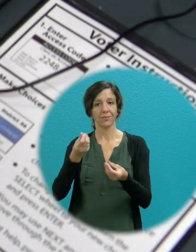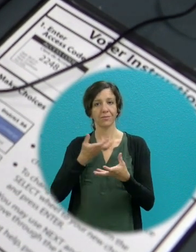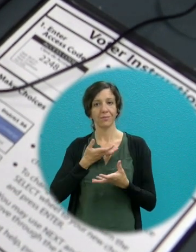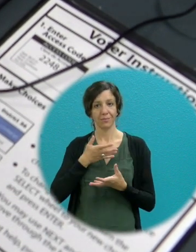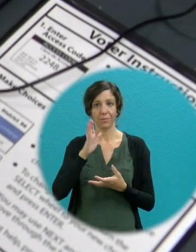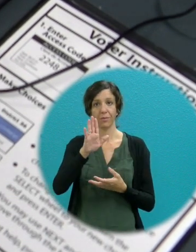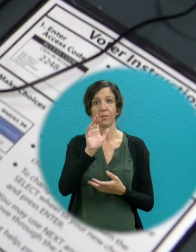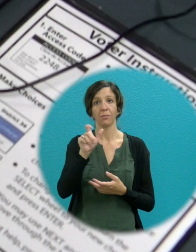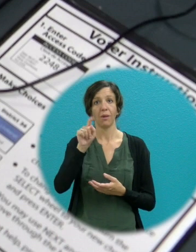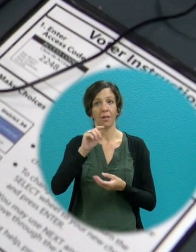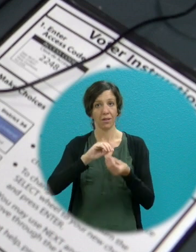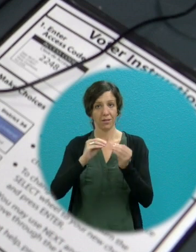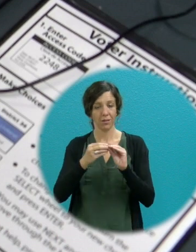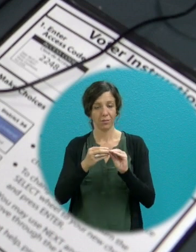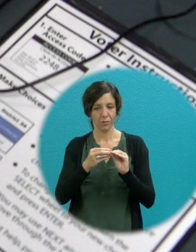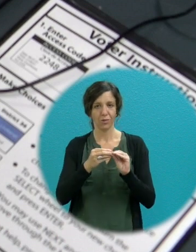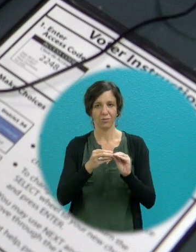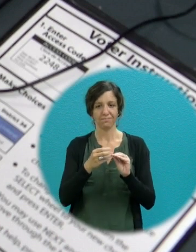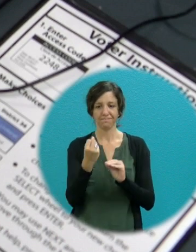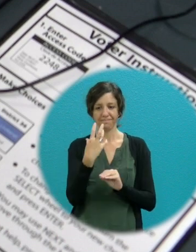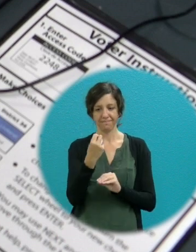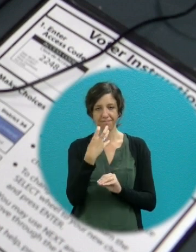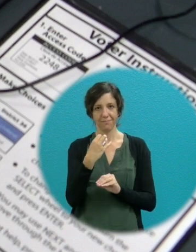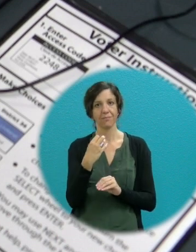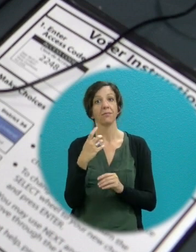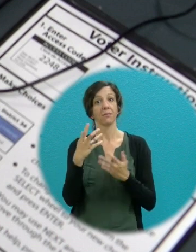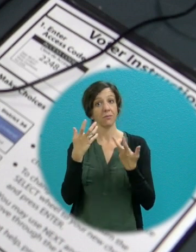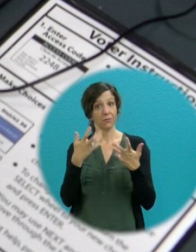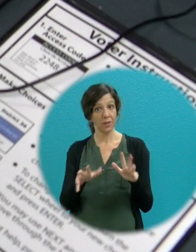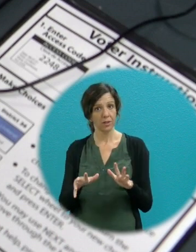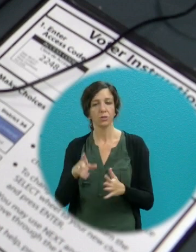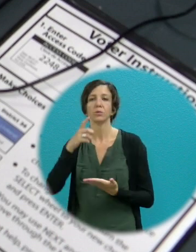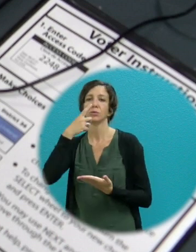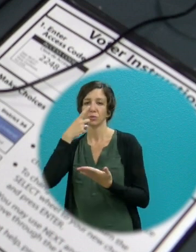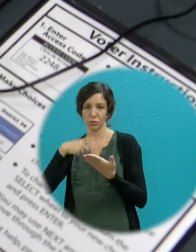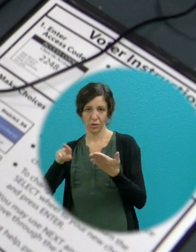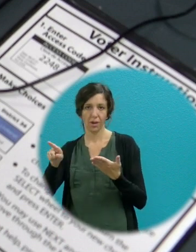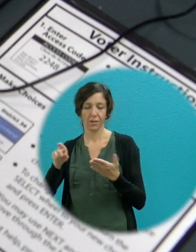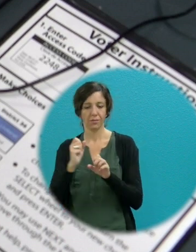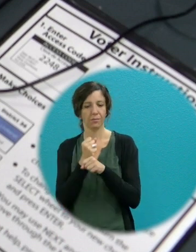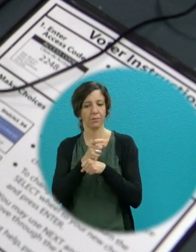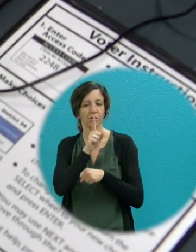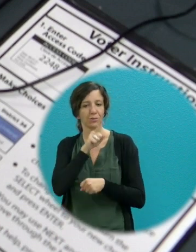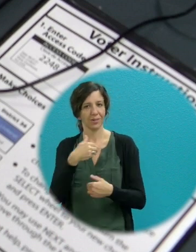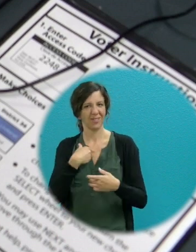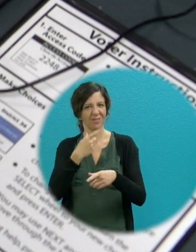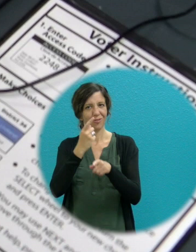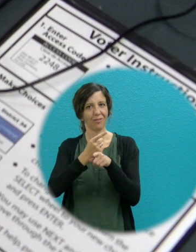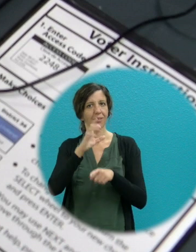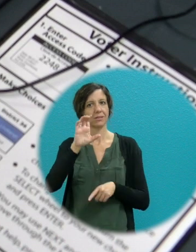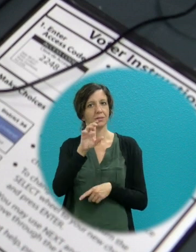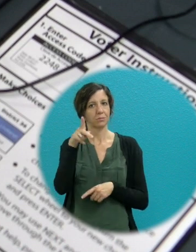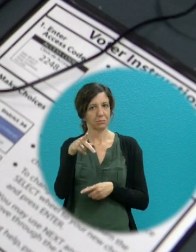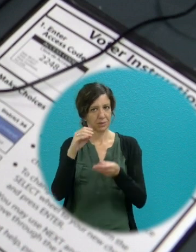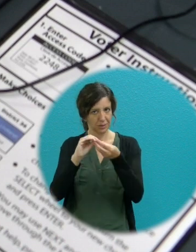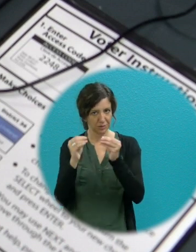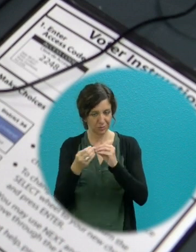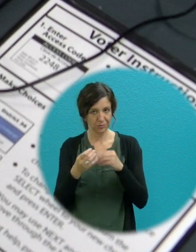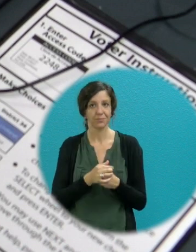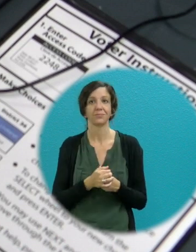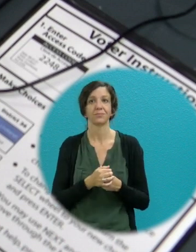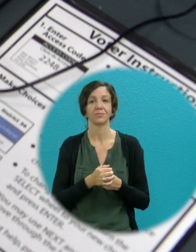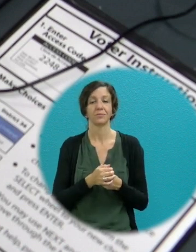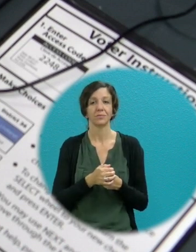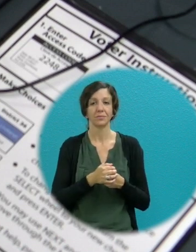First is your Congressional ballot, District. and we will be able to verify that before you even get your code, that you're getting the correct CP. First State And it'll Senate go District.